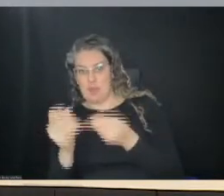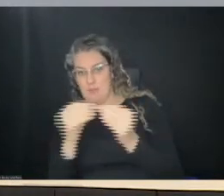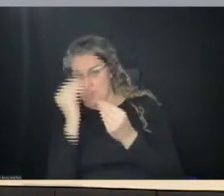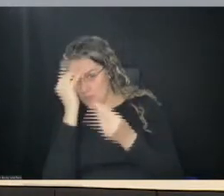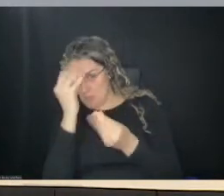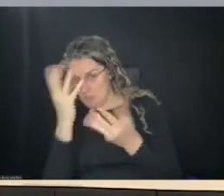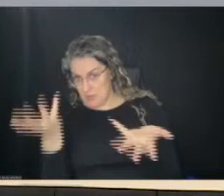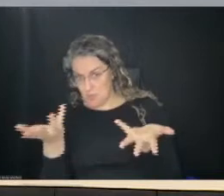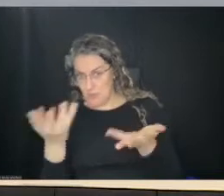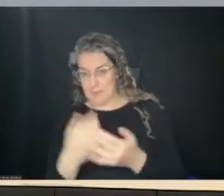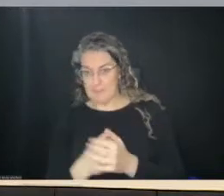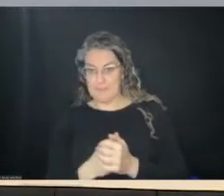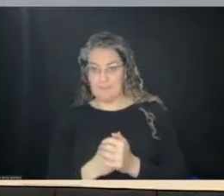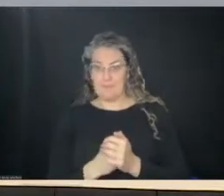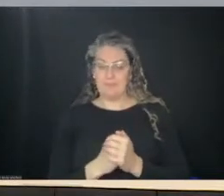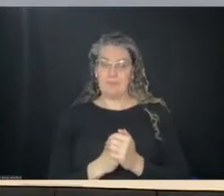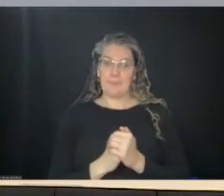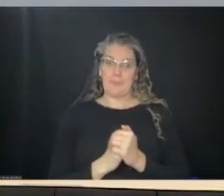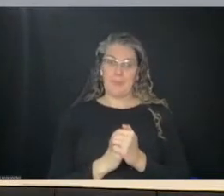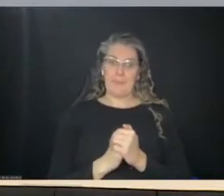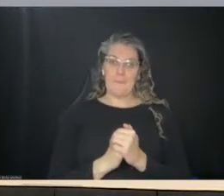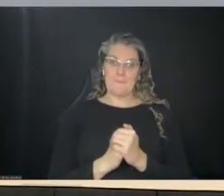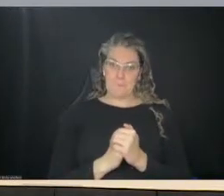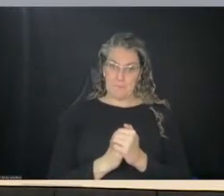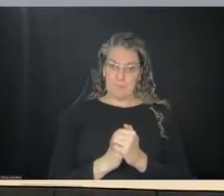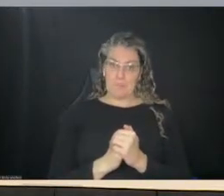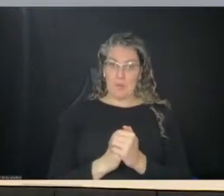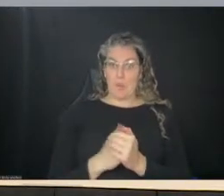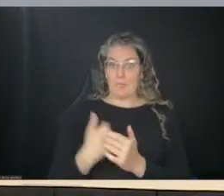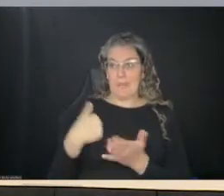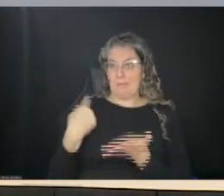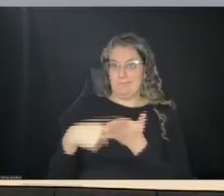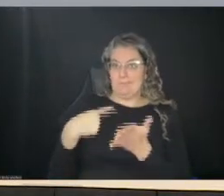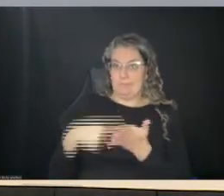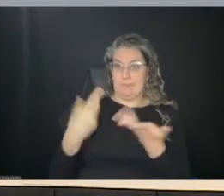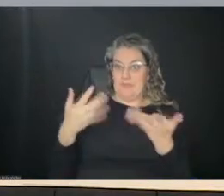Well, Laura, I think we mentioned it. I think it's